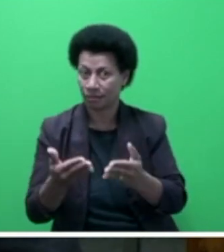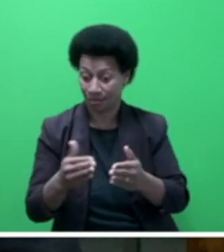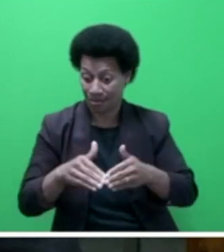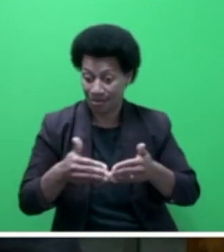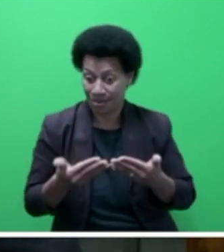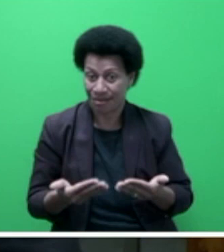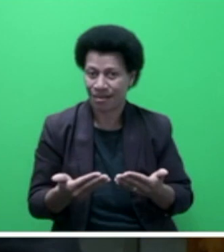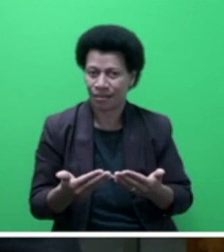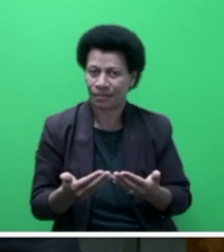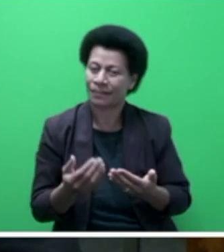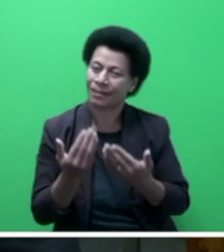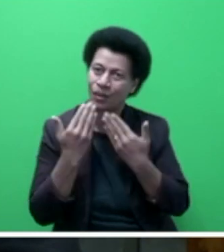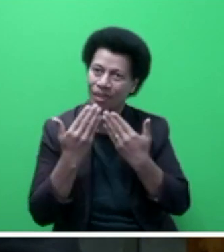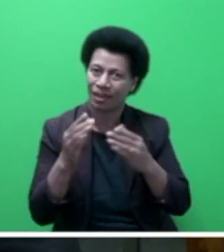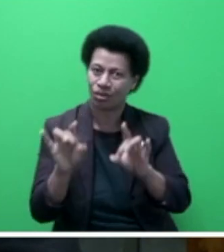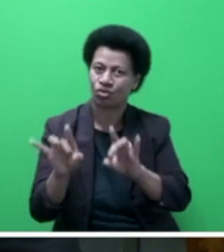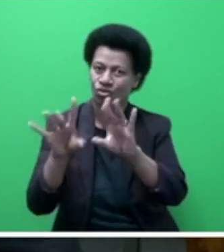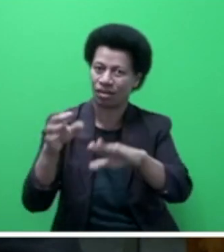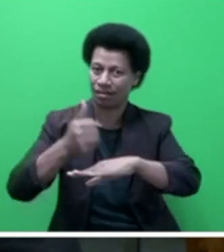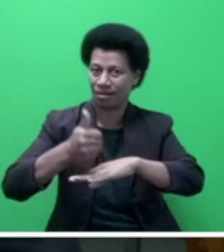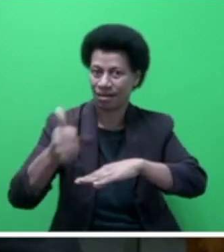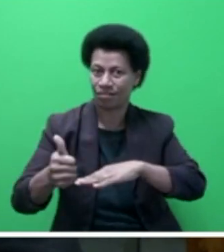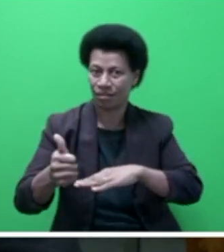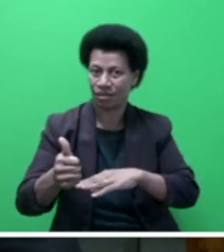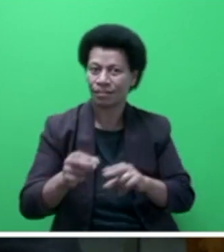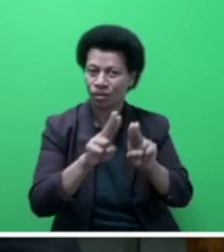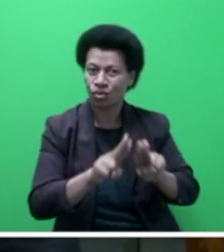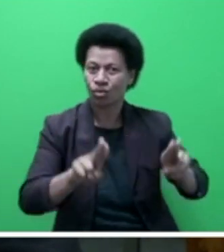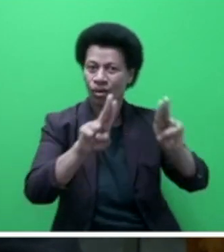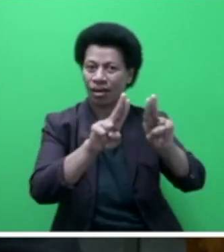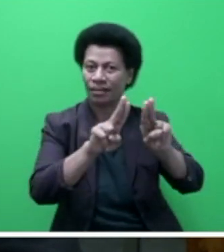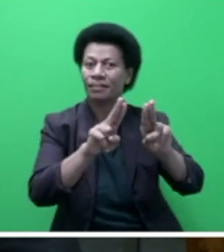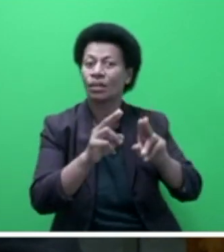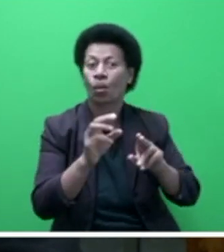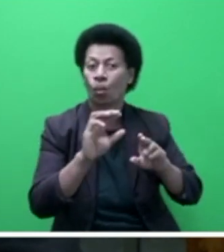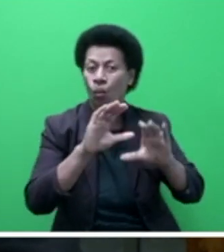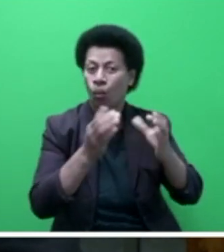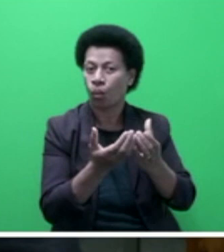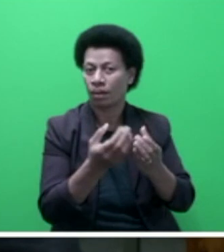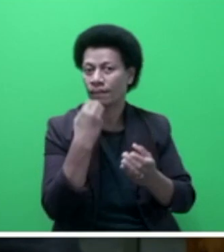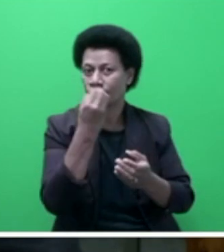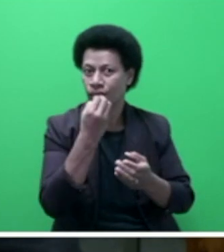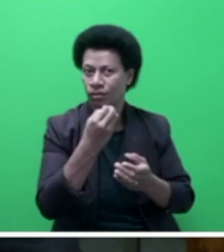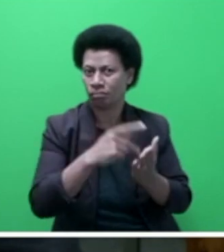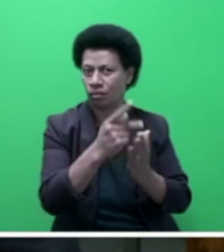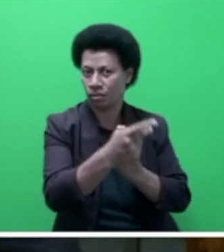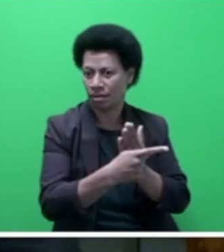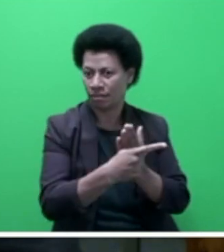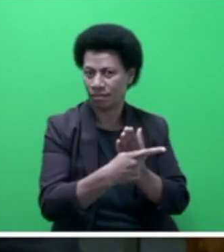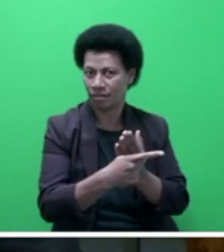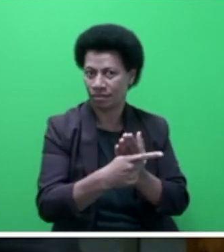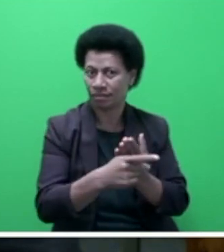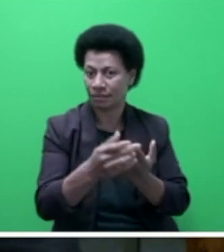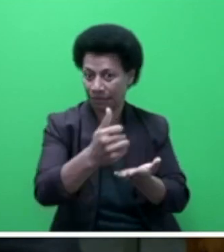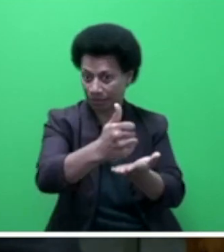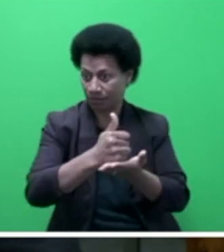the Government of Australia and the United Nations World Food Programme, who through two different sets of direct aid to the Ministry,